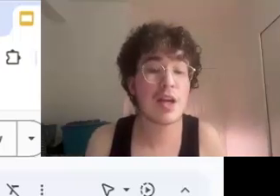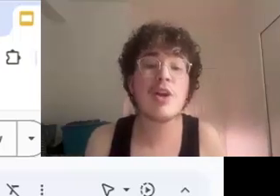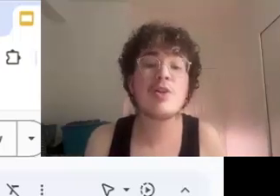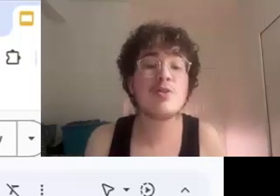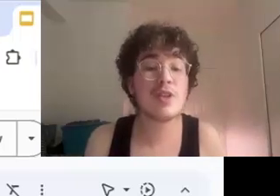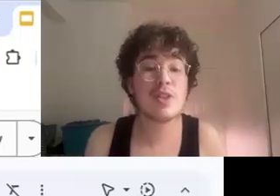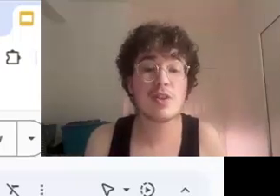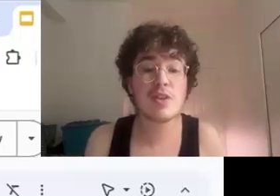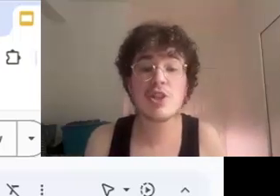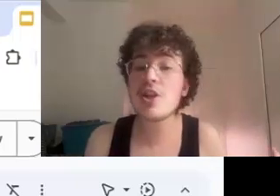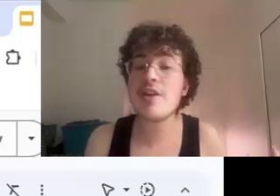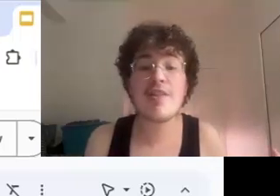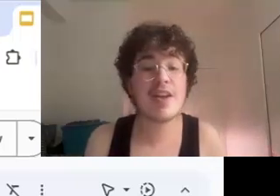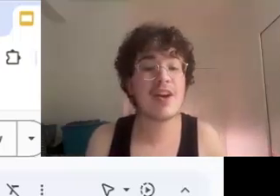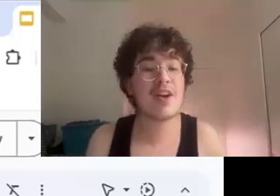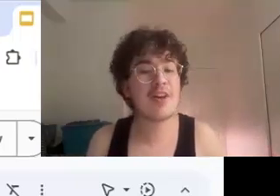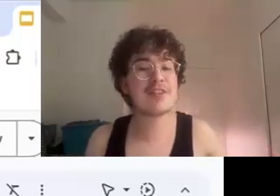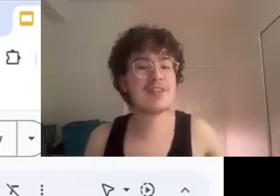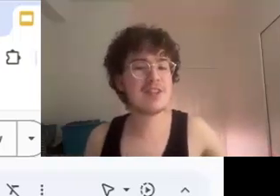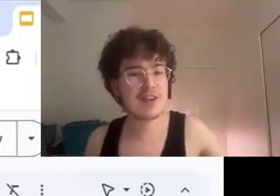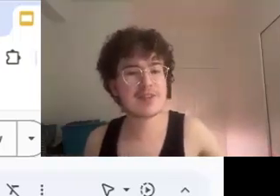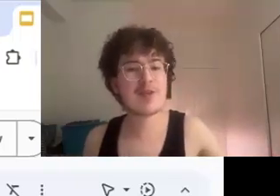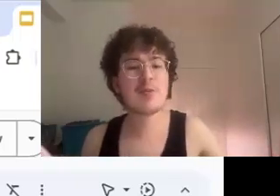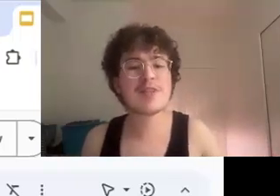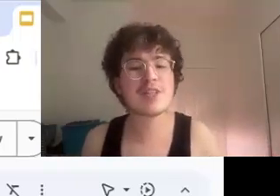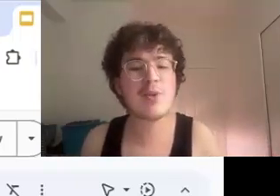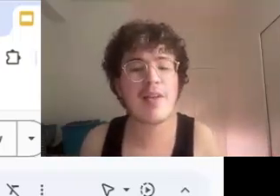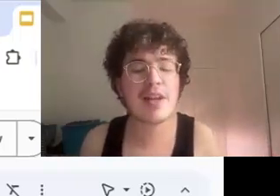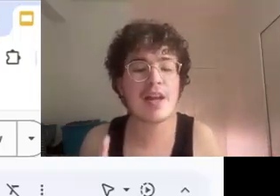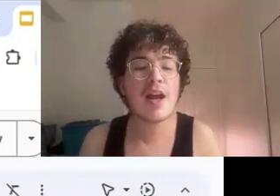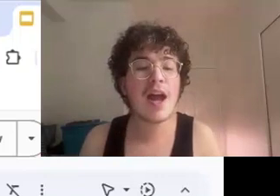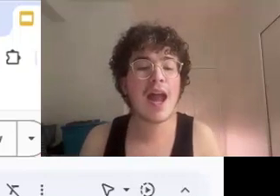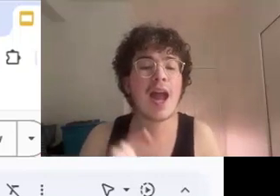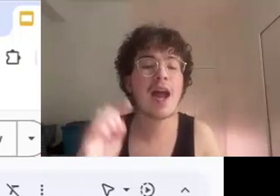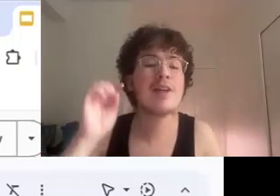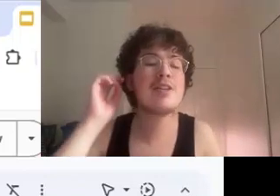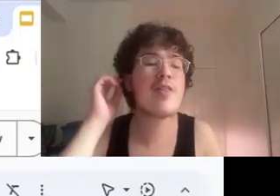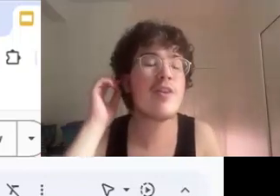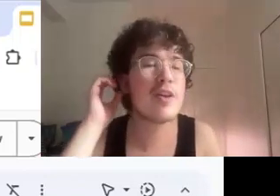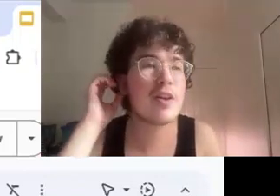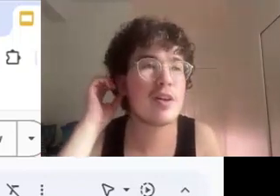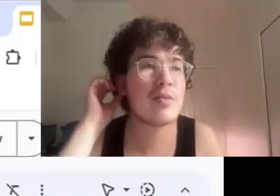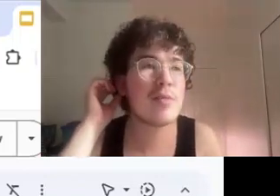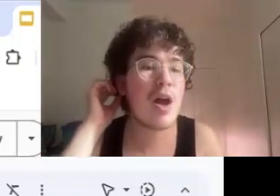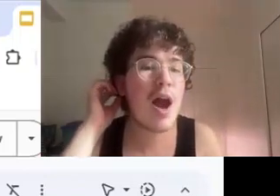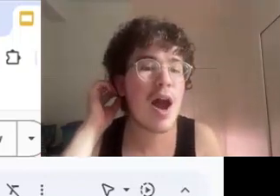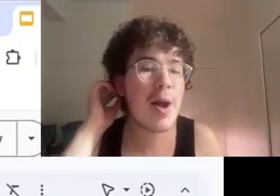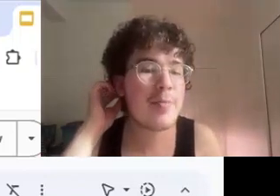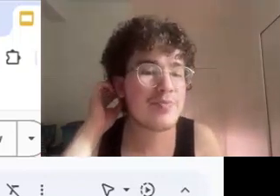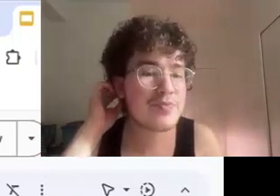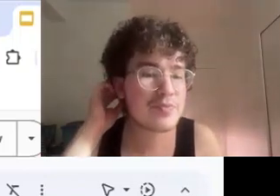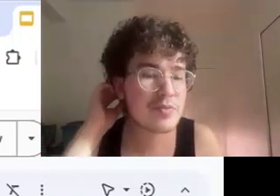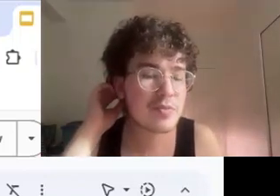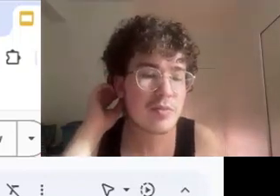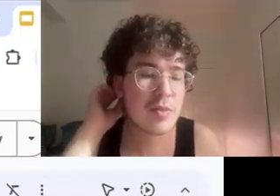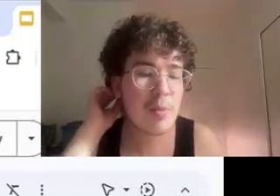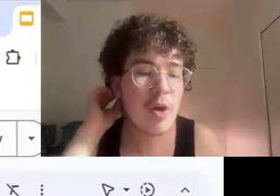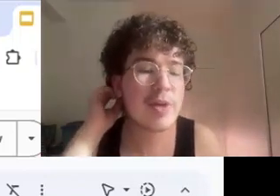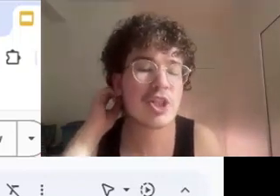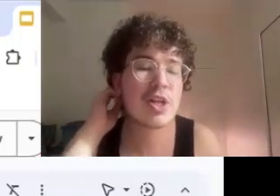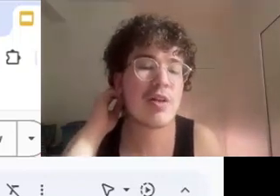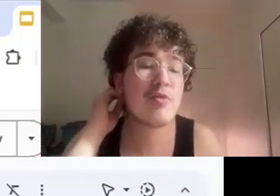think that's really interesting. So this report covered a 5-year period from 1966 through 1970. And